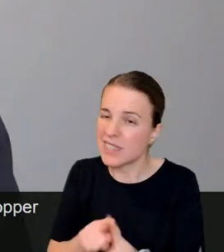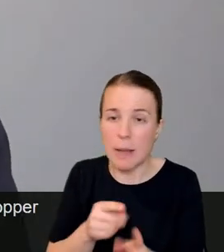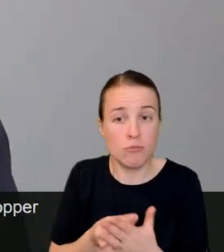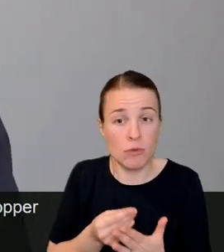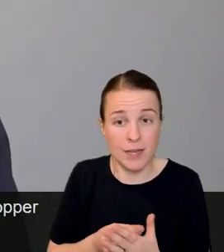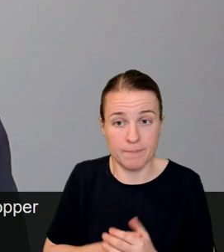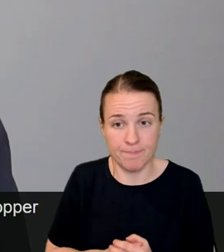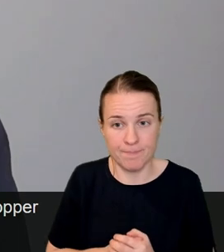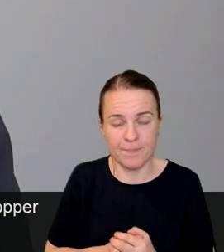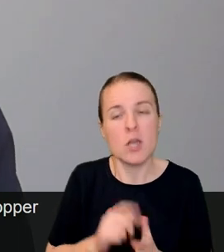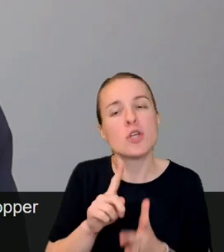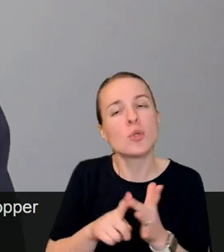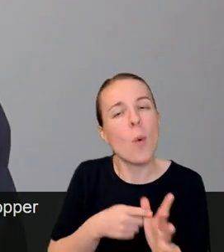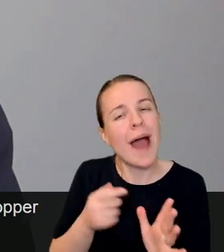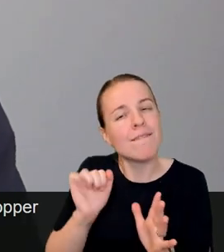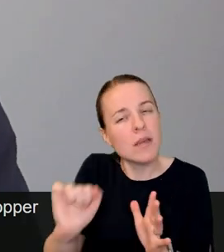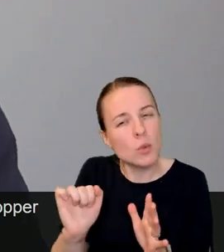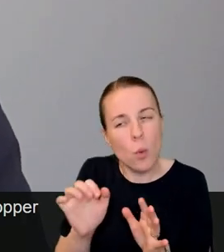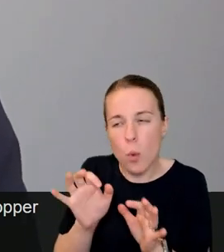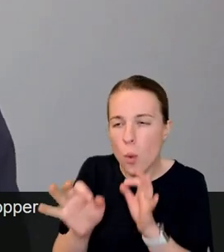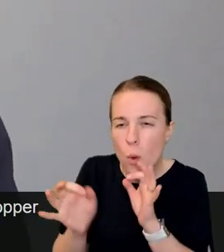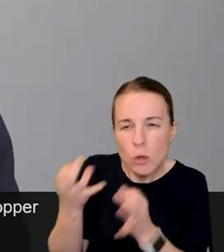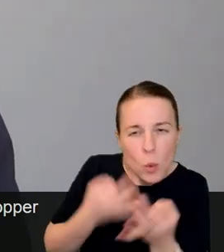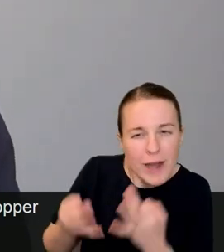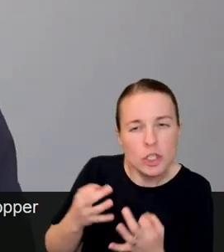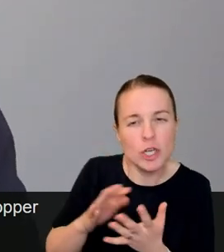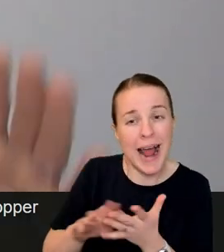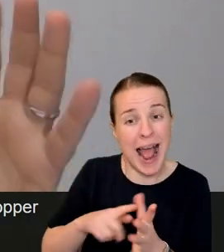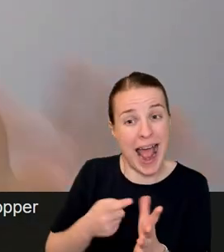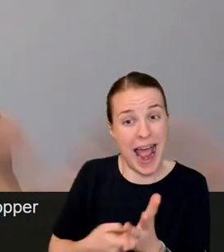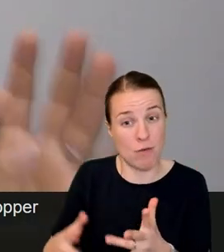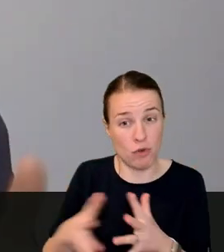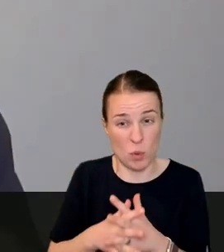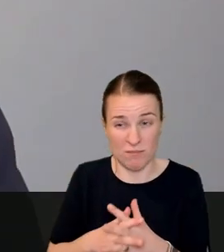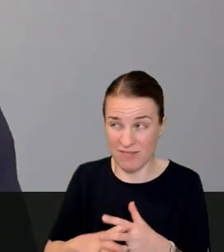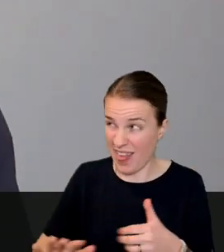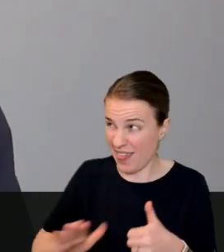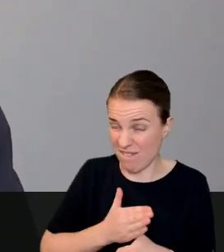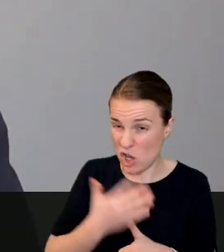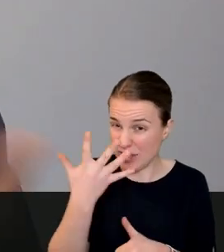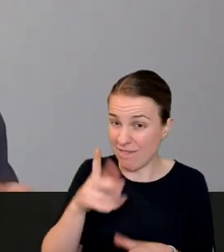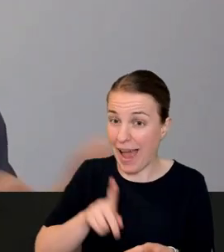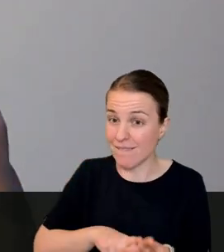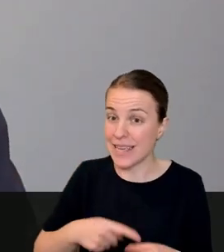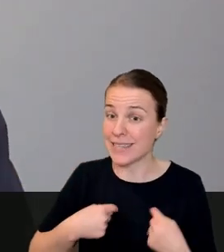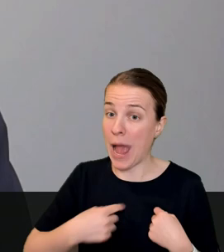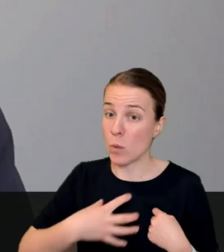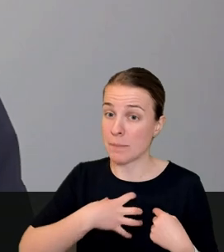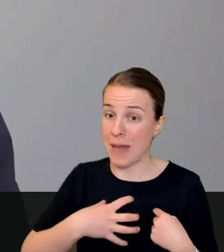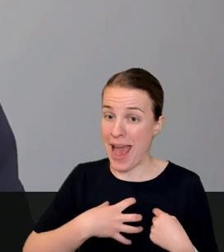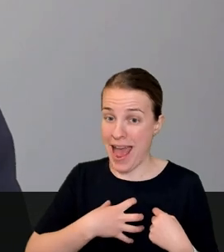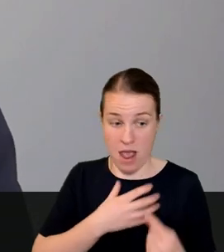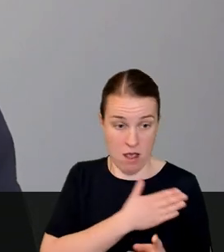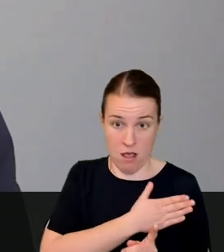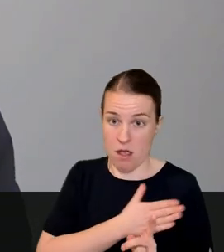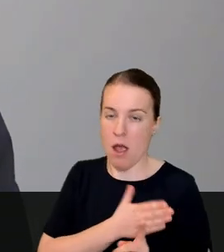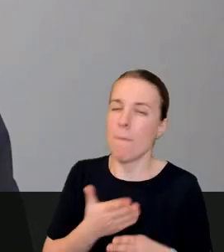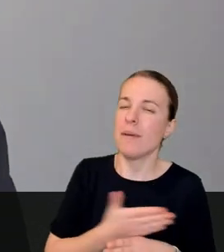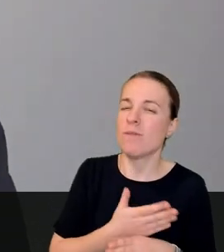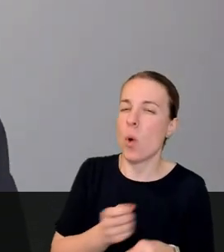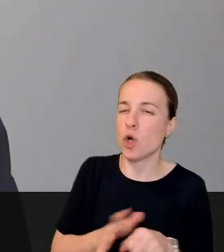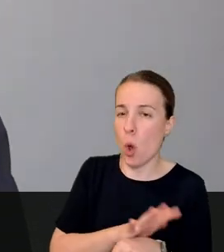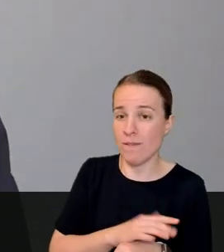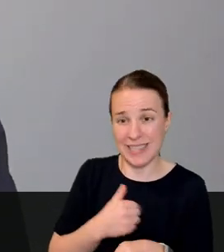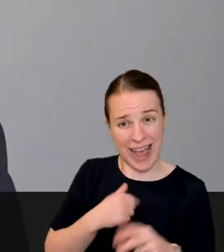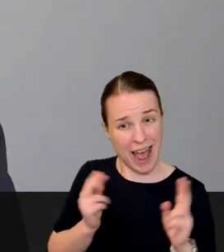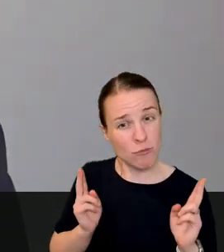in Harrow, listen, in the first 5 years I was mayor, before the pandemic, I was the mayor who reduced TfL's